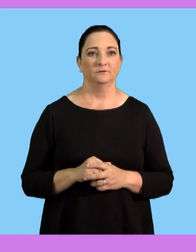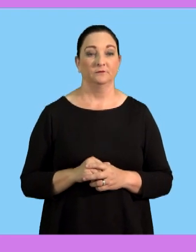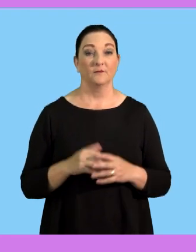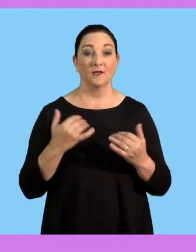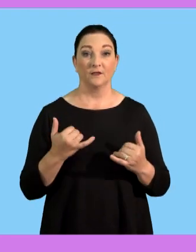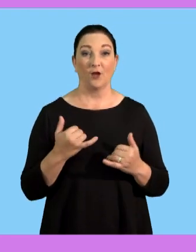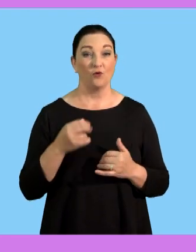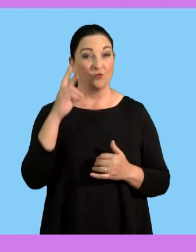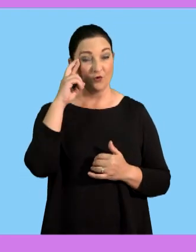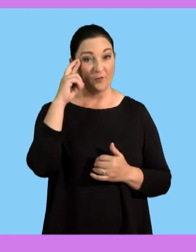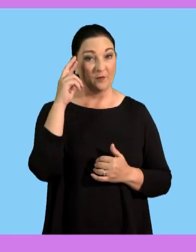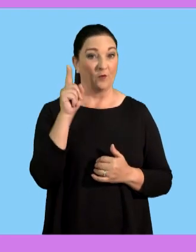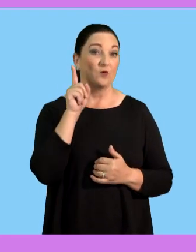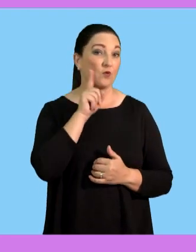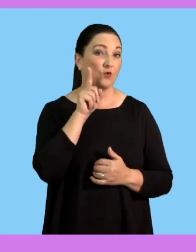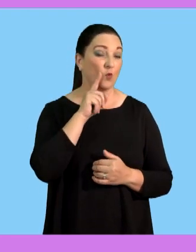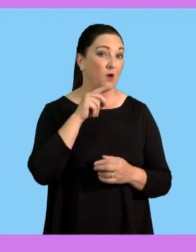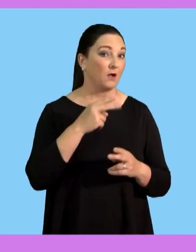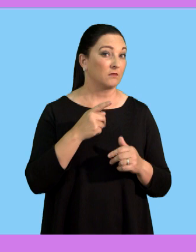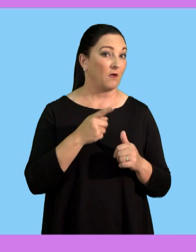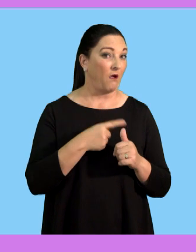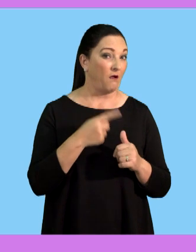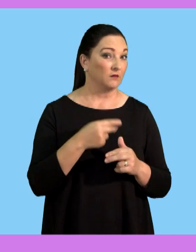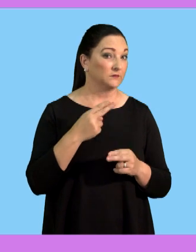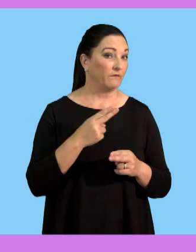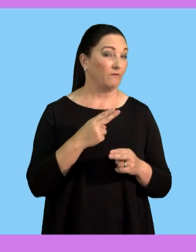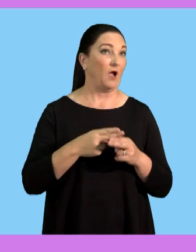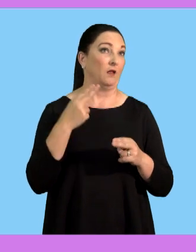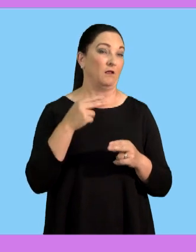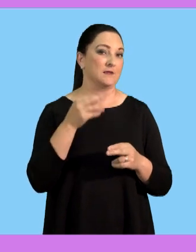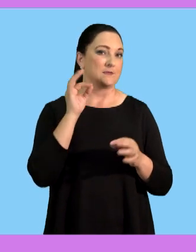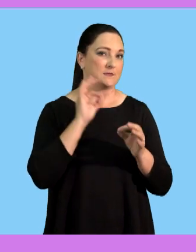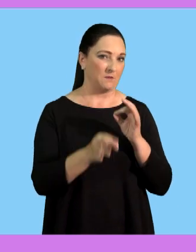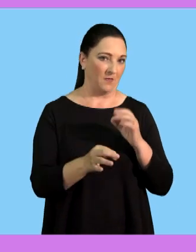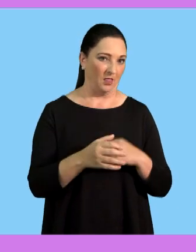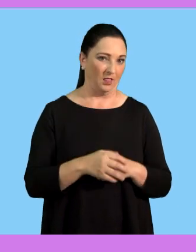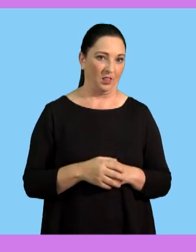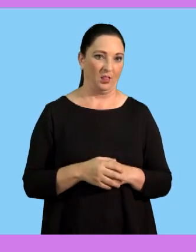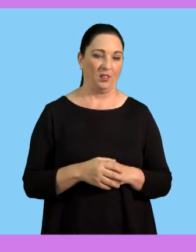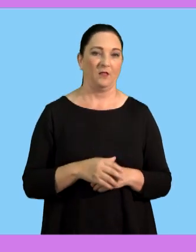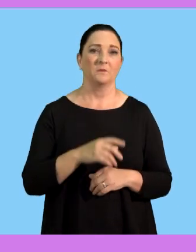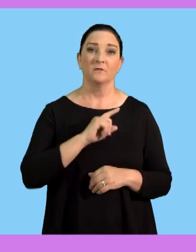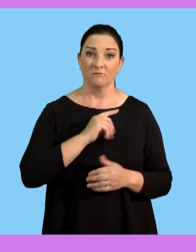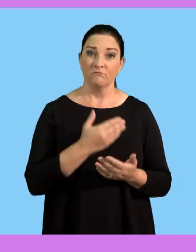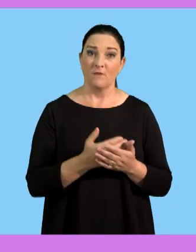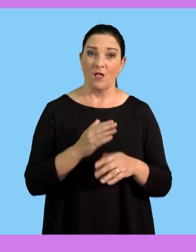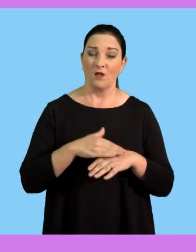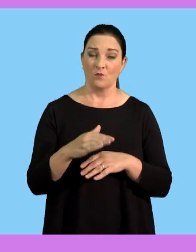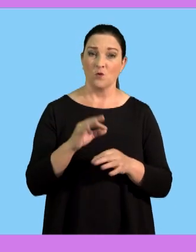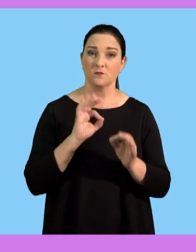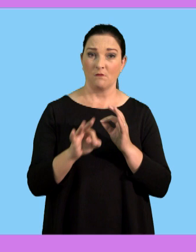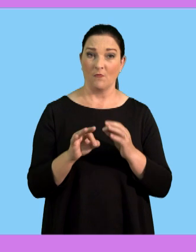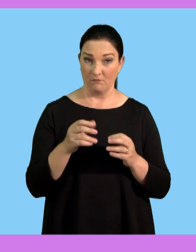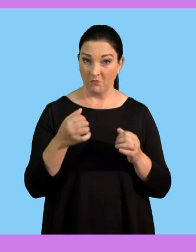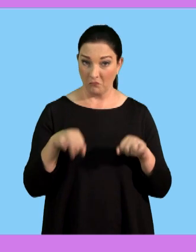possible 40. Guys, and remember, we always write our final answer in simplest form. So if I look at this, I can simplify this. We